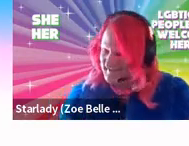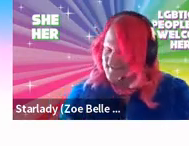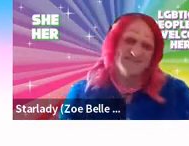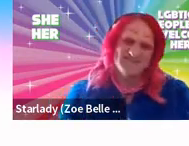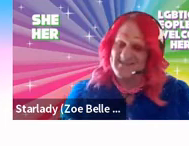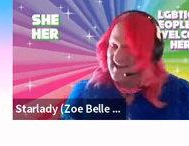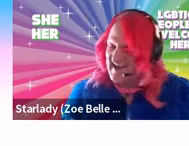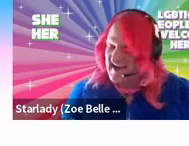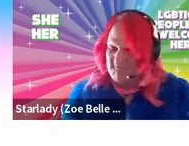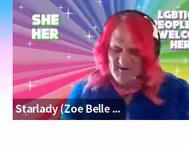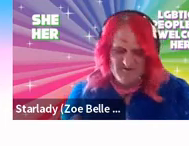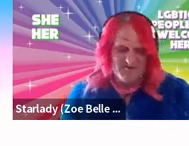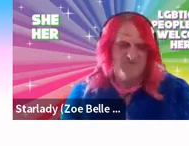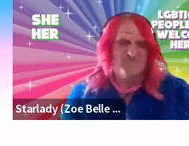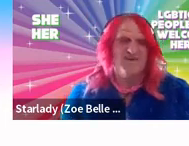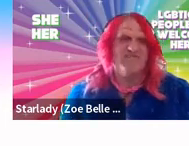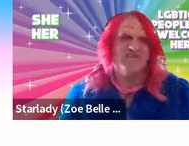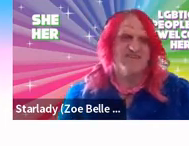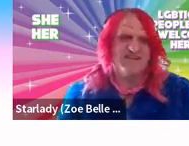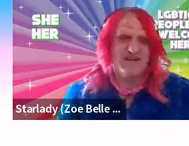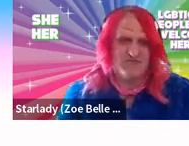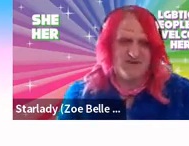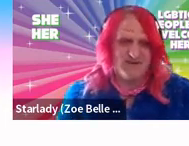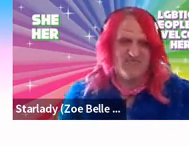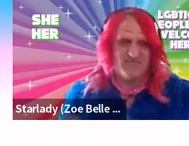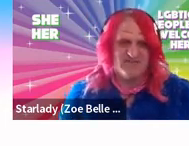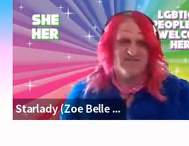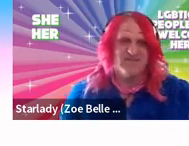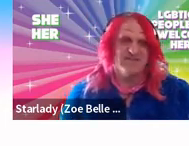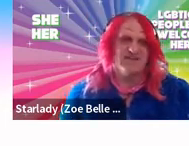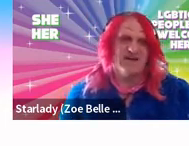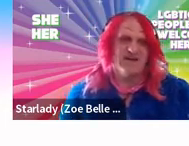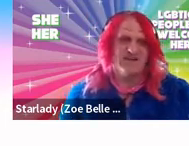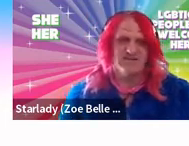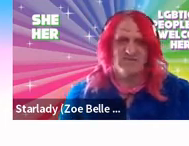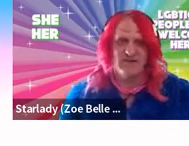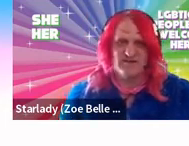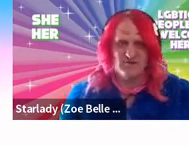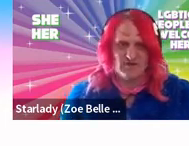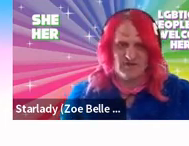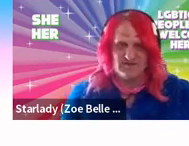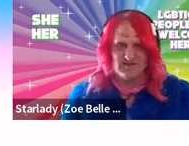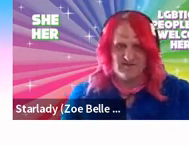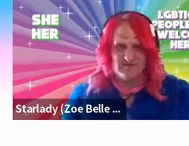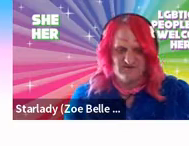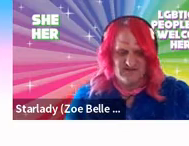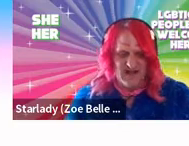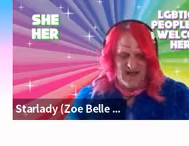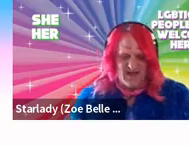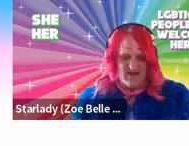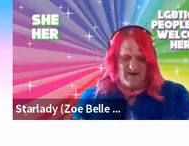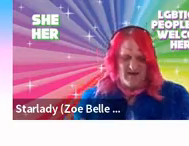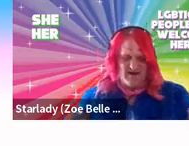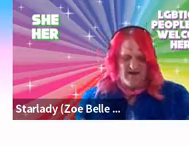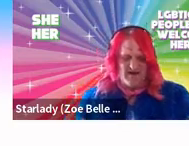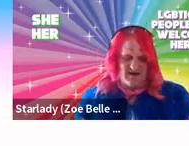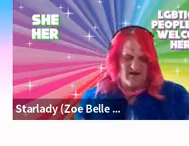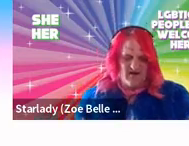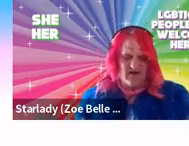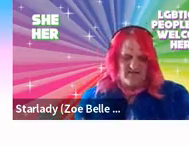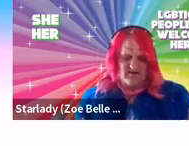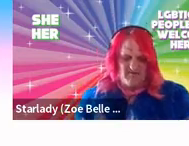simple tech issues. Welcome everybody. It's really exciting to be talking to you today